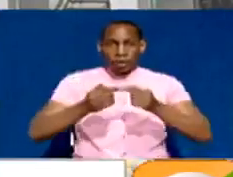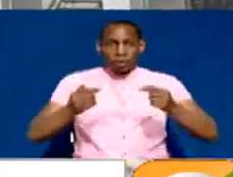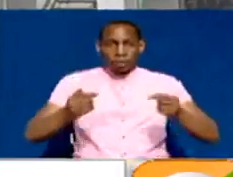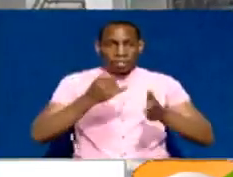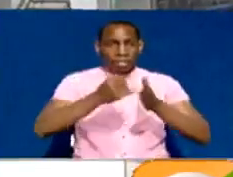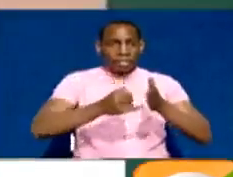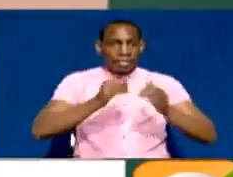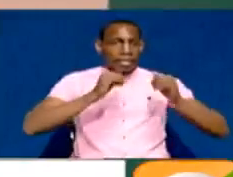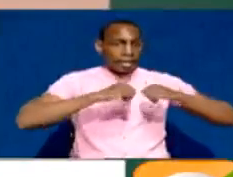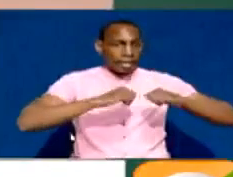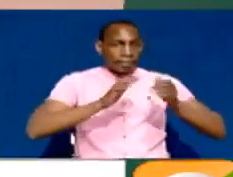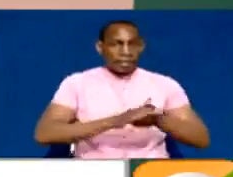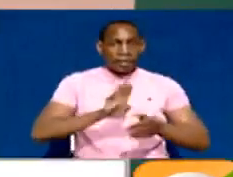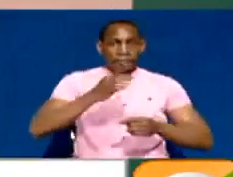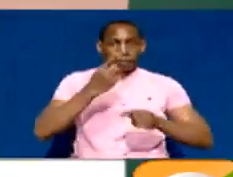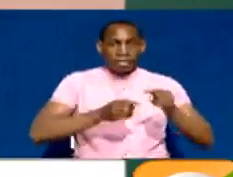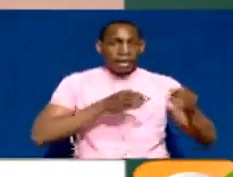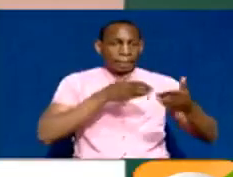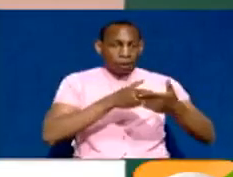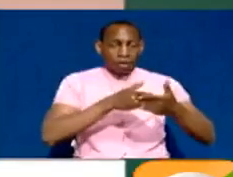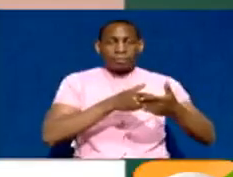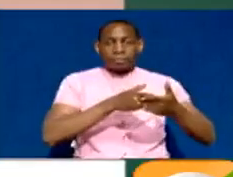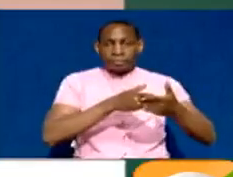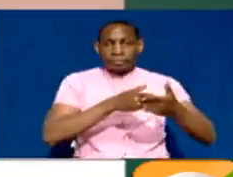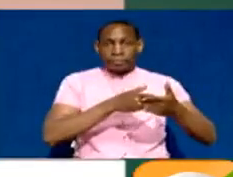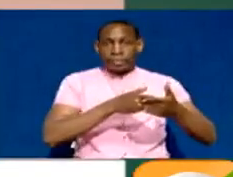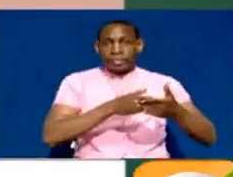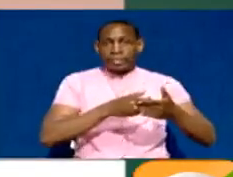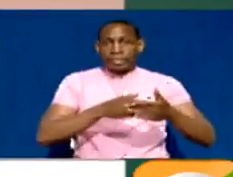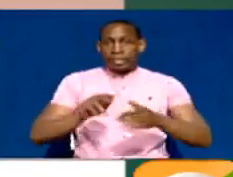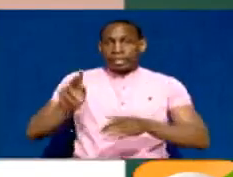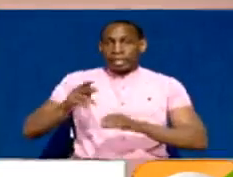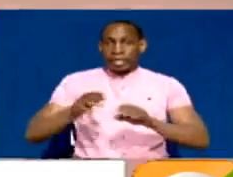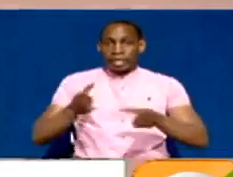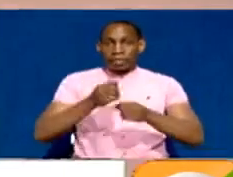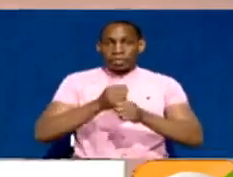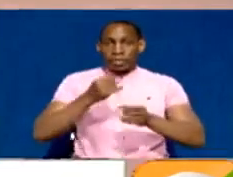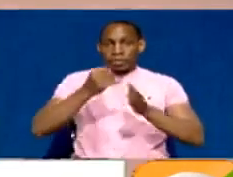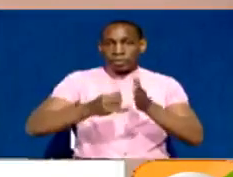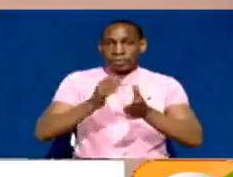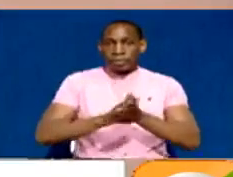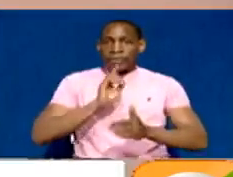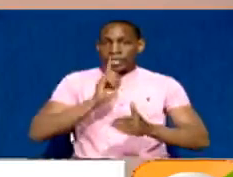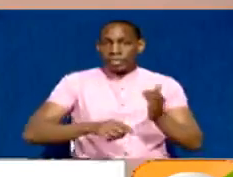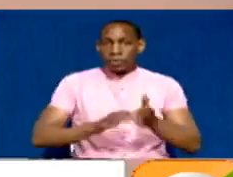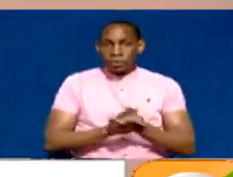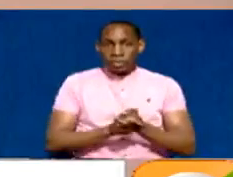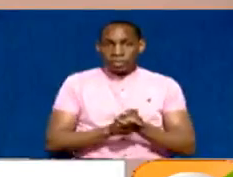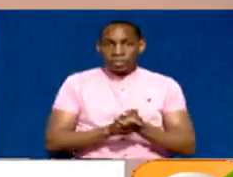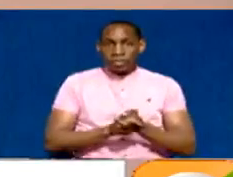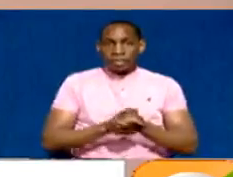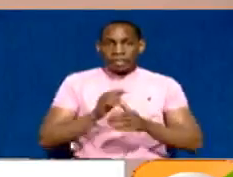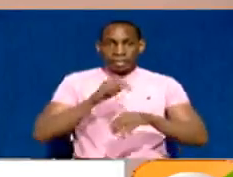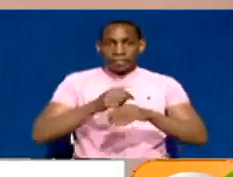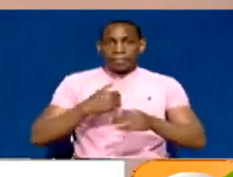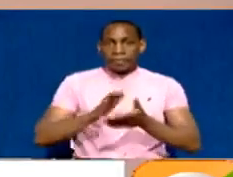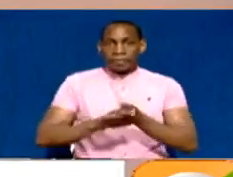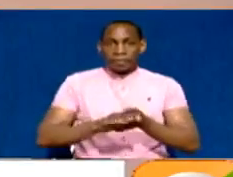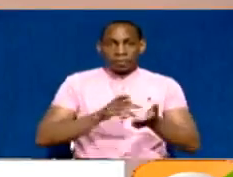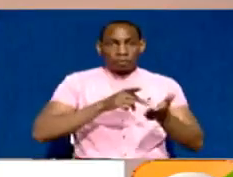despite an industry agreement to have a four-year moratorium. This, the Kenya Association of Manufacturers argues, will give players time to ramp